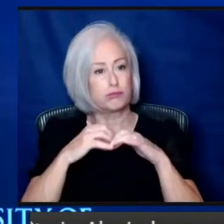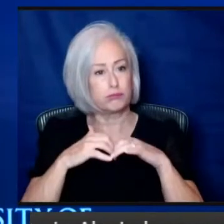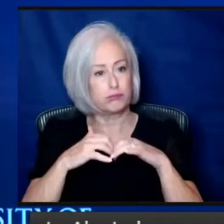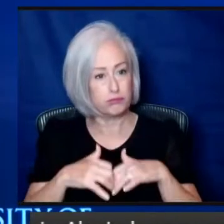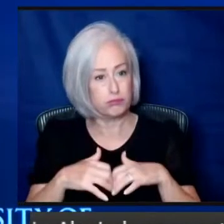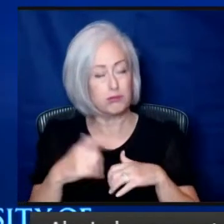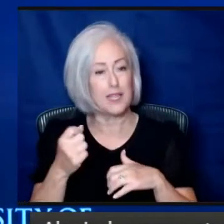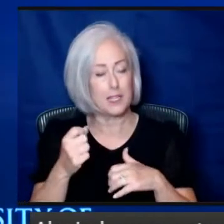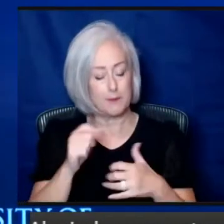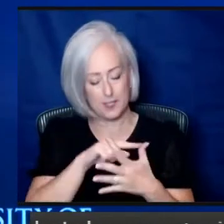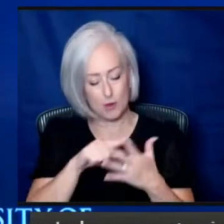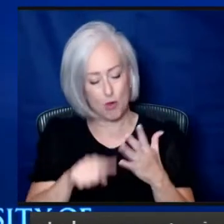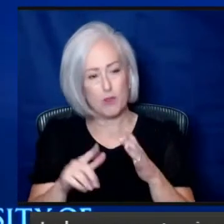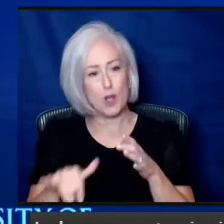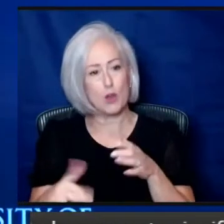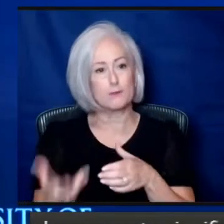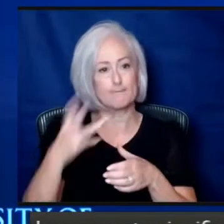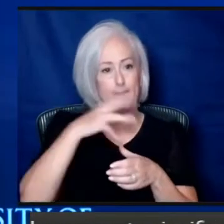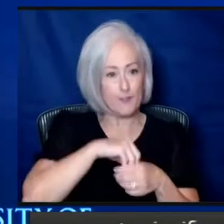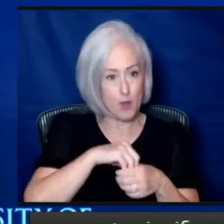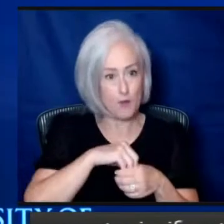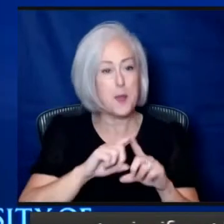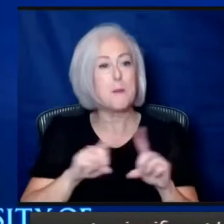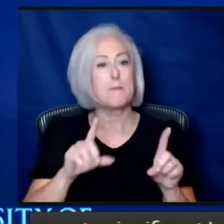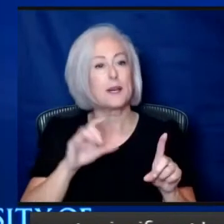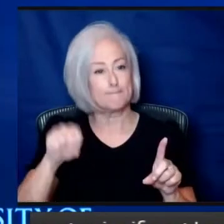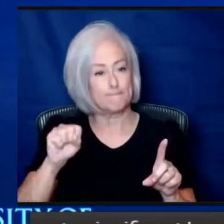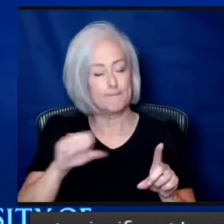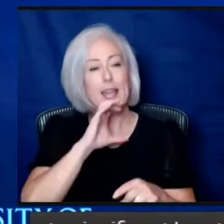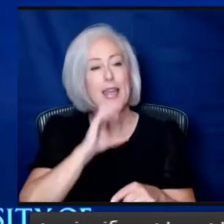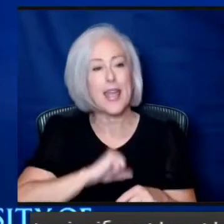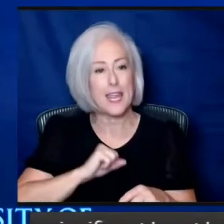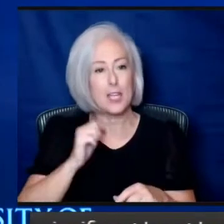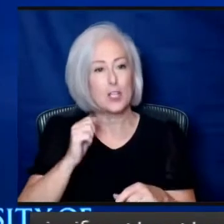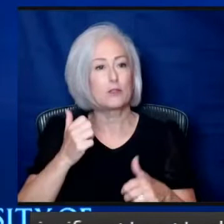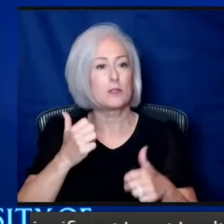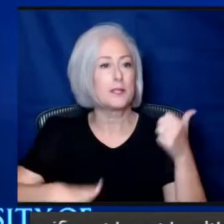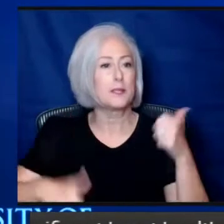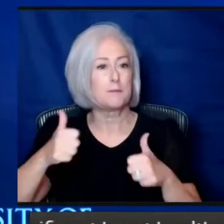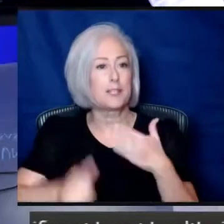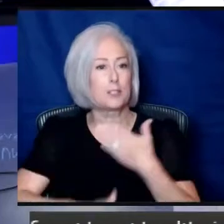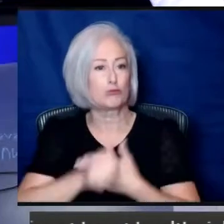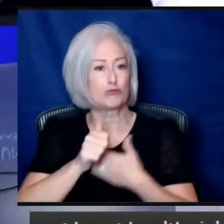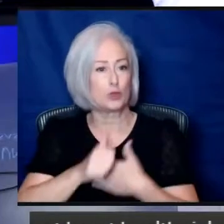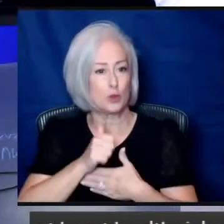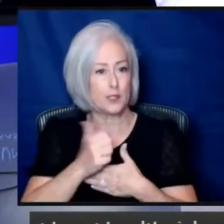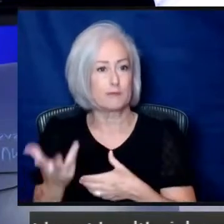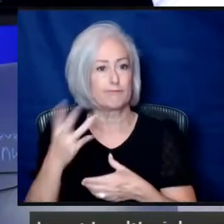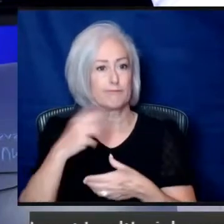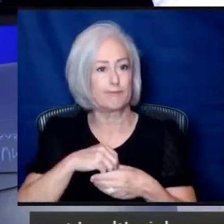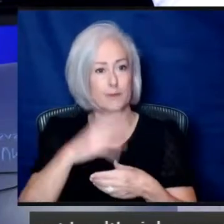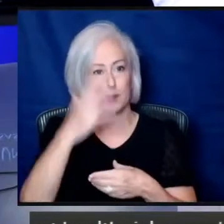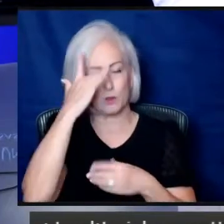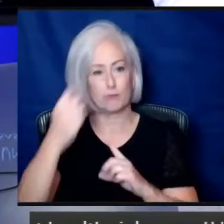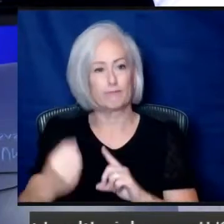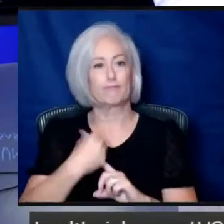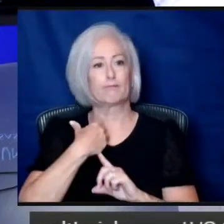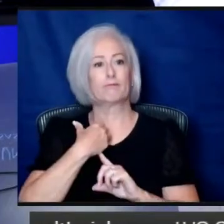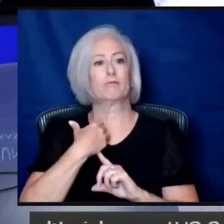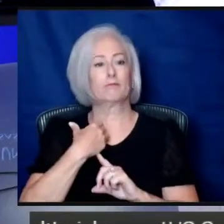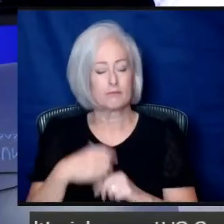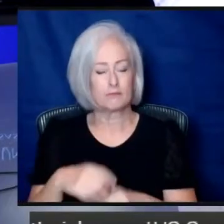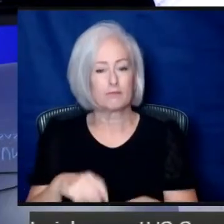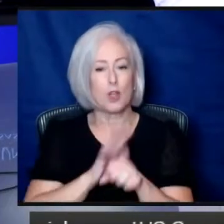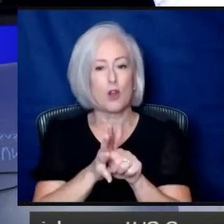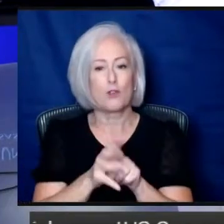age continues to probably be the highest risk factor for chance of getting to severe disease. We have news out of Shanghai. Shanghai is posed to